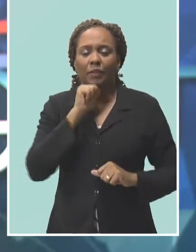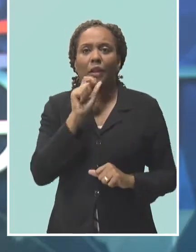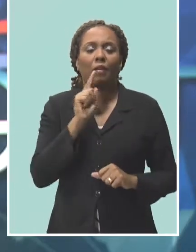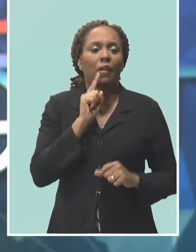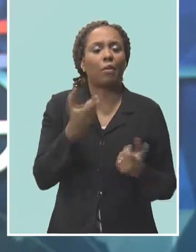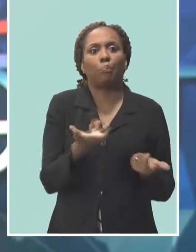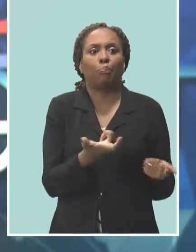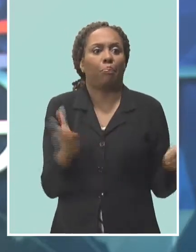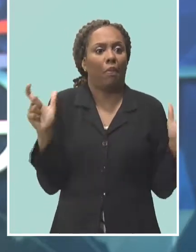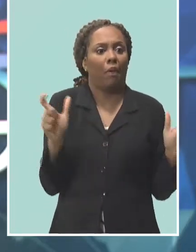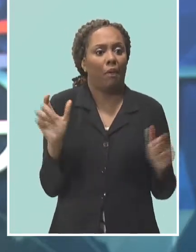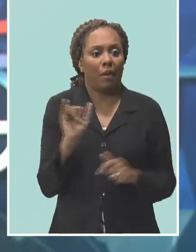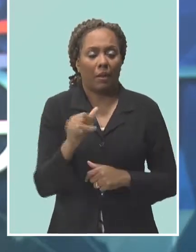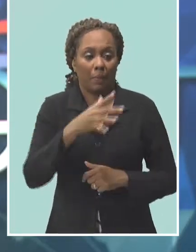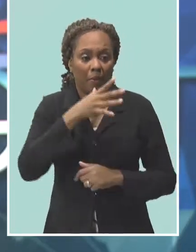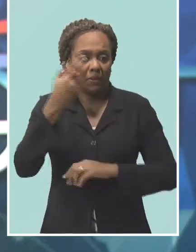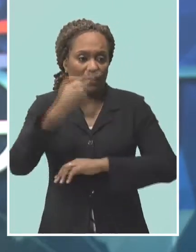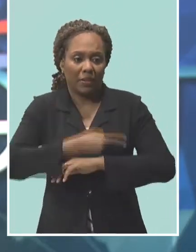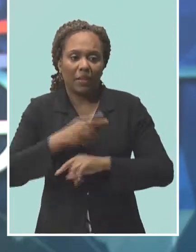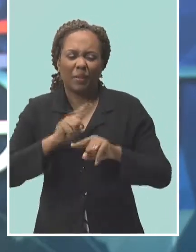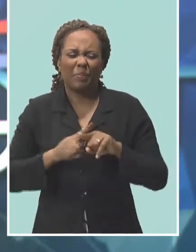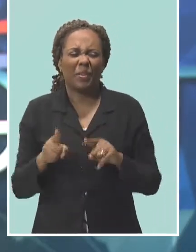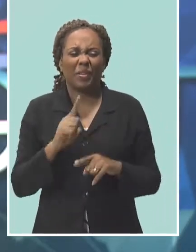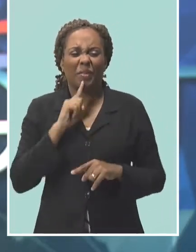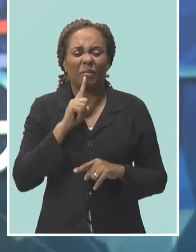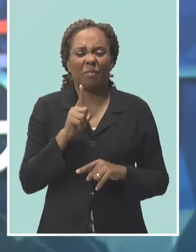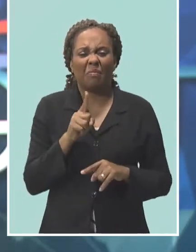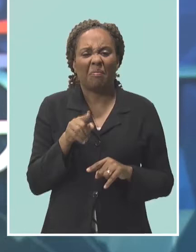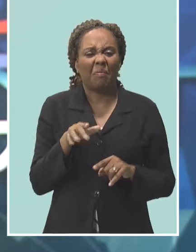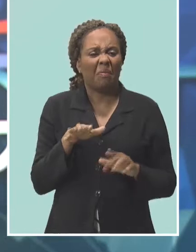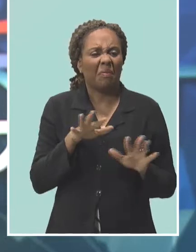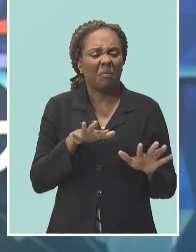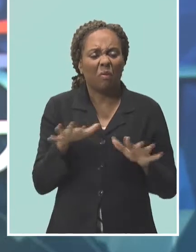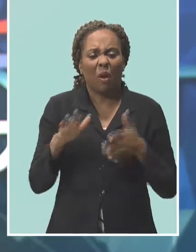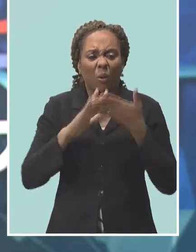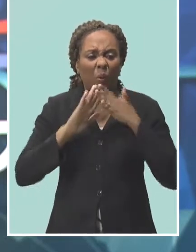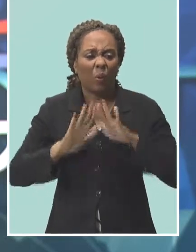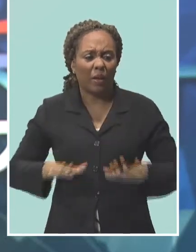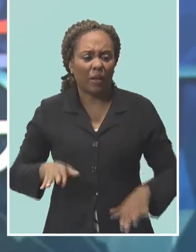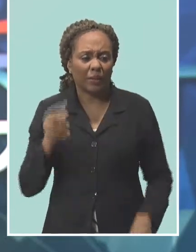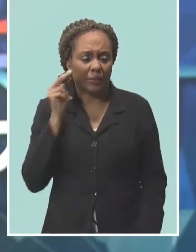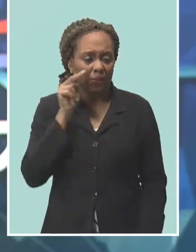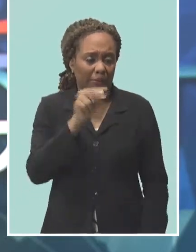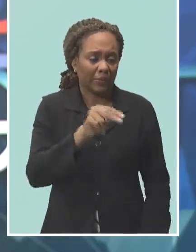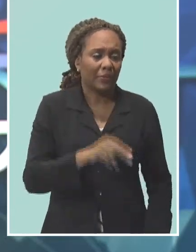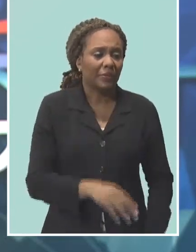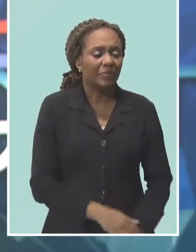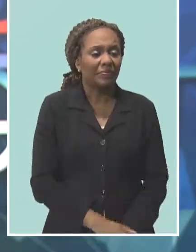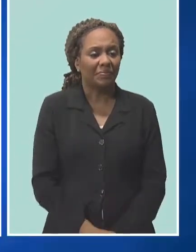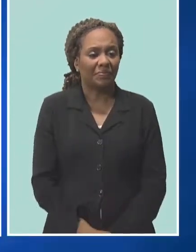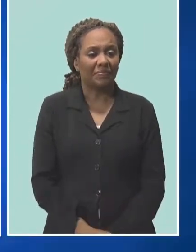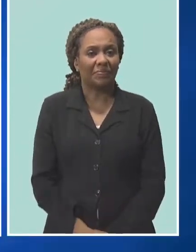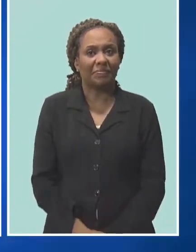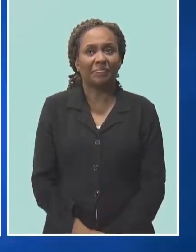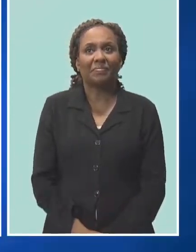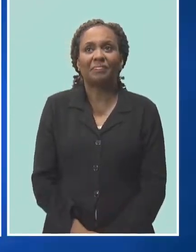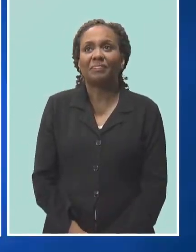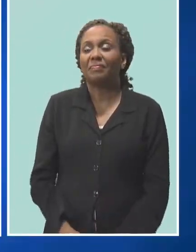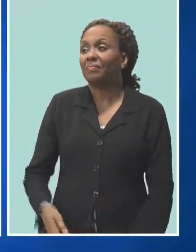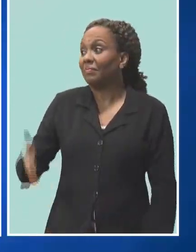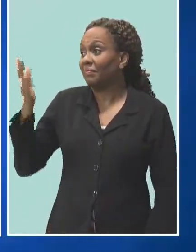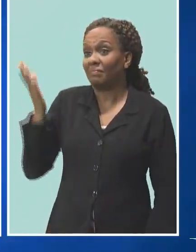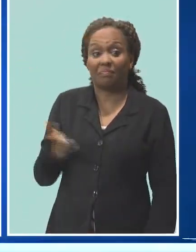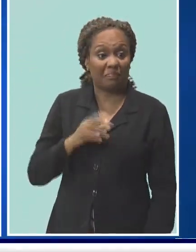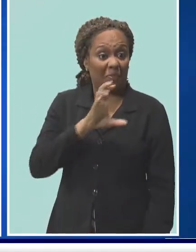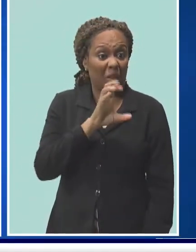for Mother's Day, they were really muted this time around. Our Rianne Phillips tells us more. Due to the